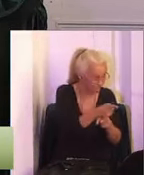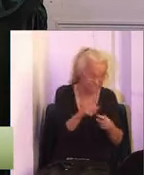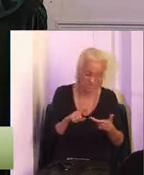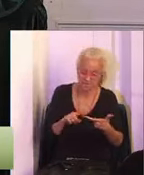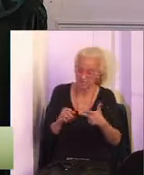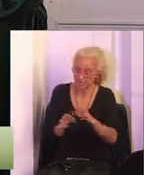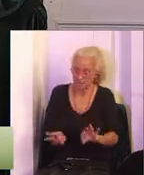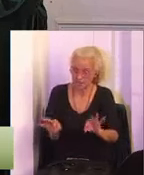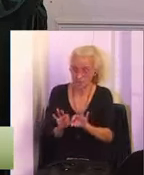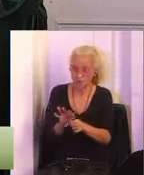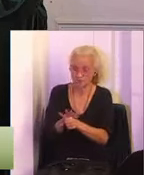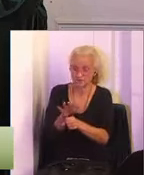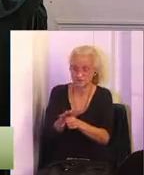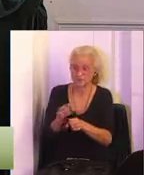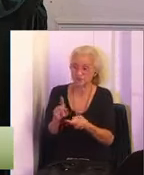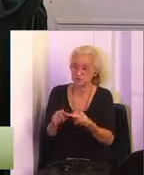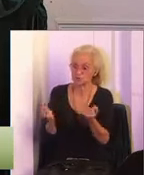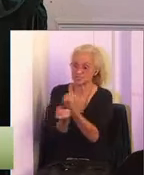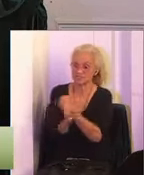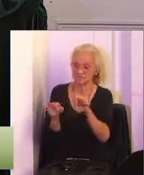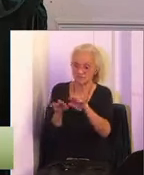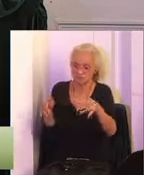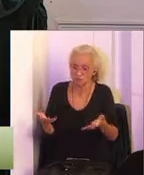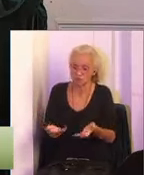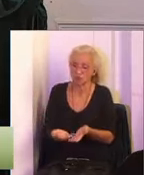important enough to save the world.